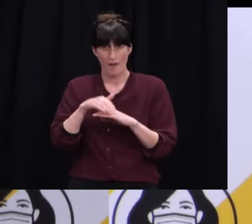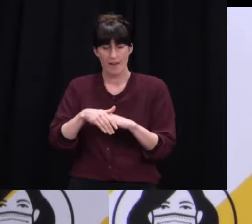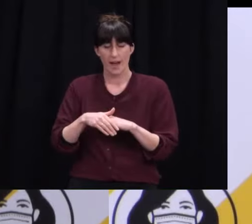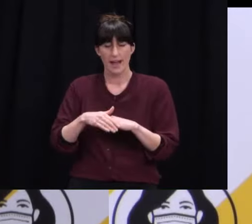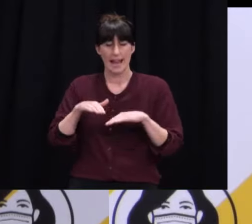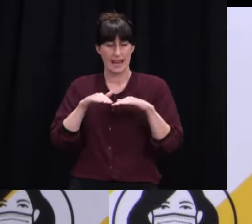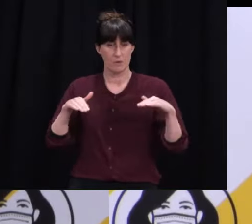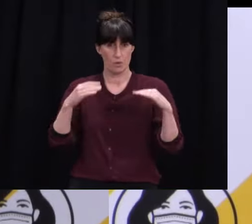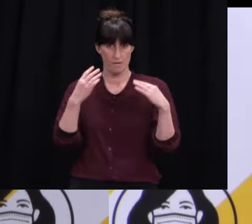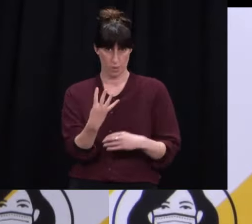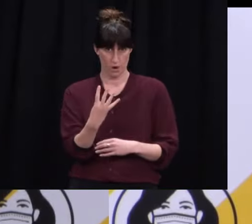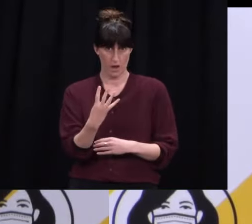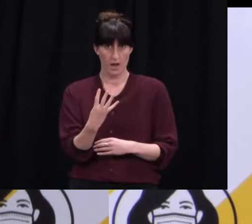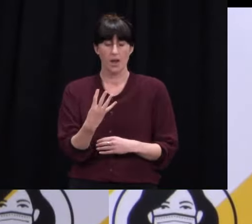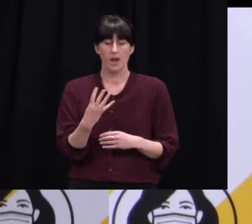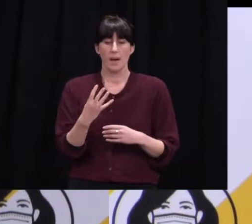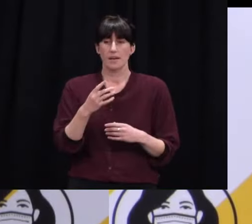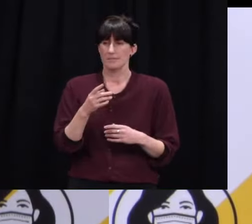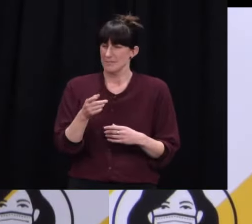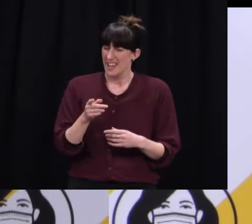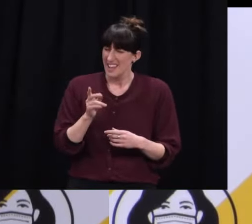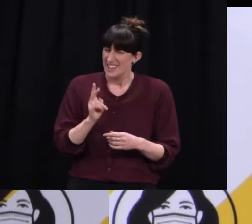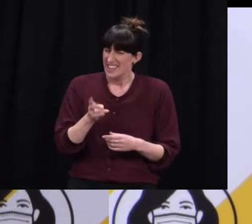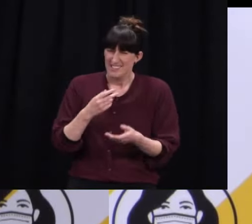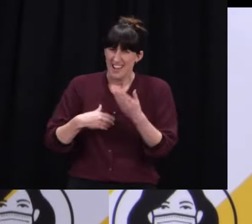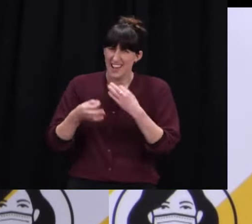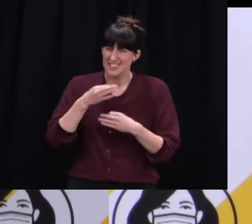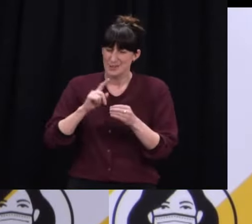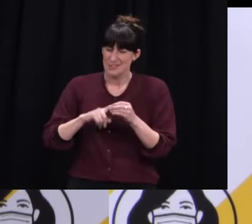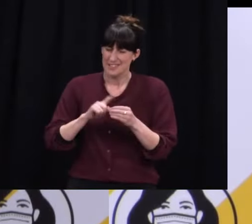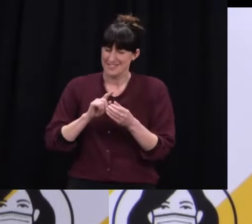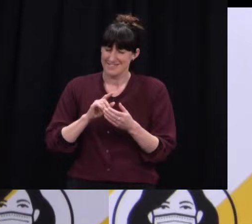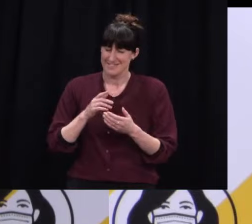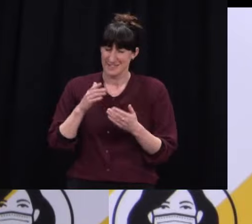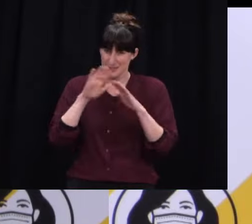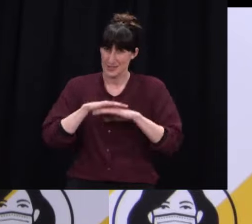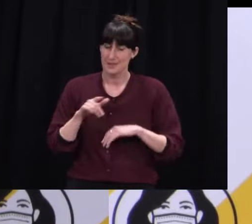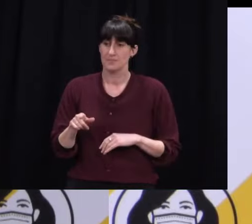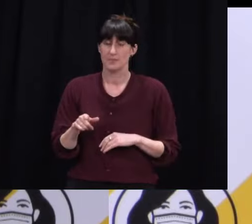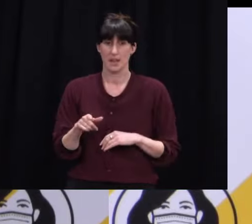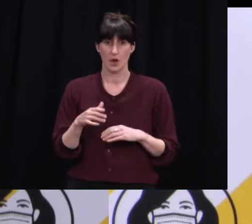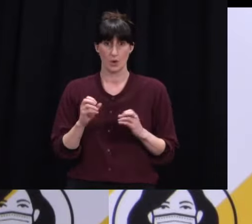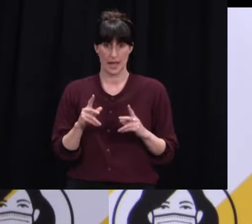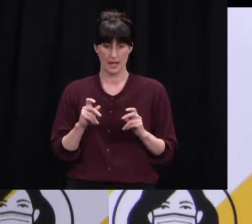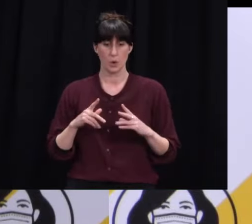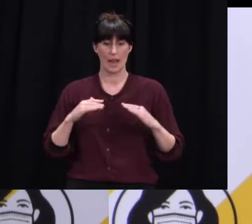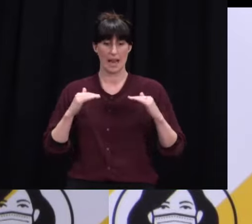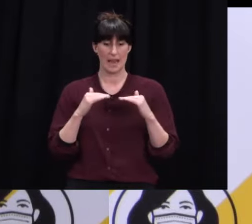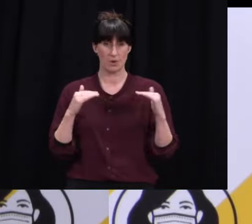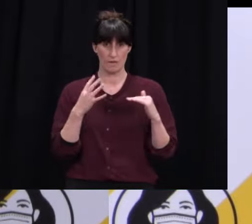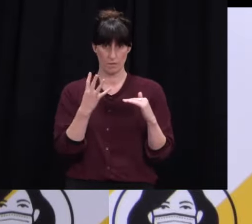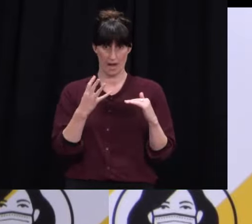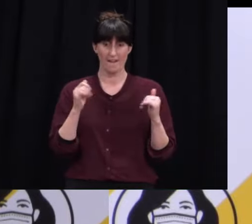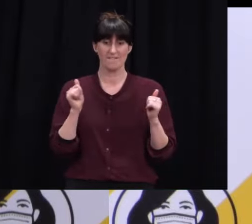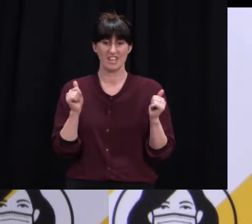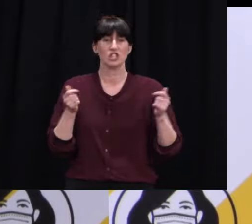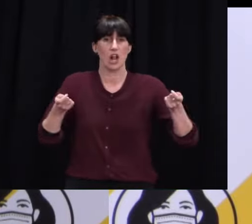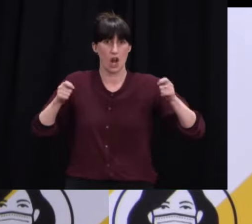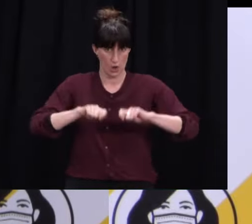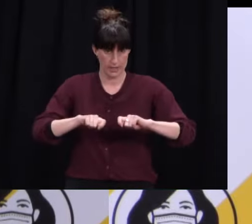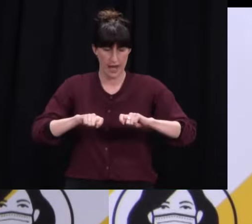household? Sorry, run that. But So post level 4, yes, infected but not inside a household, which we don't kind of